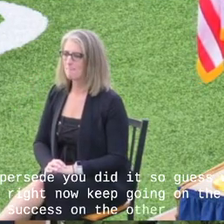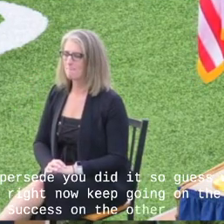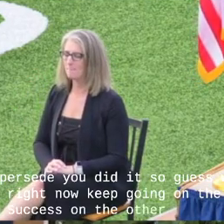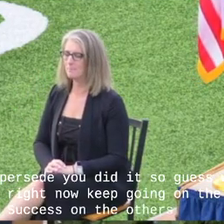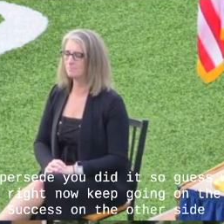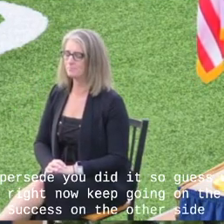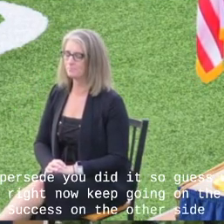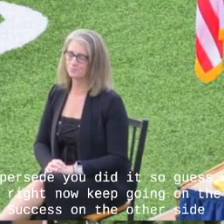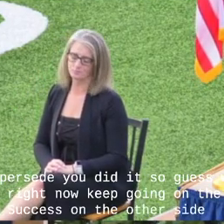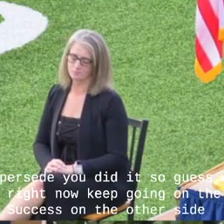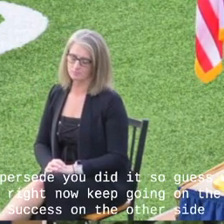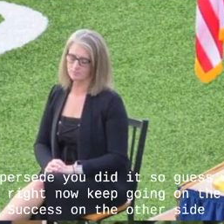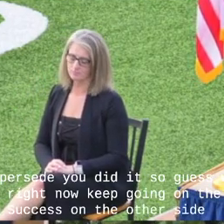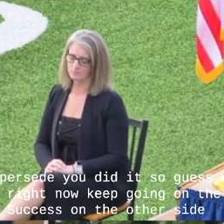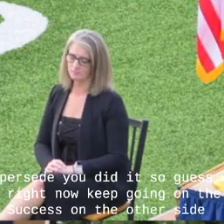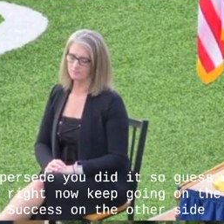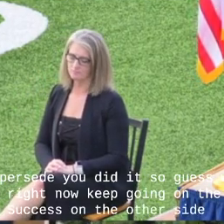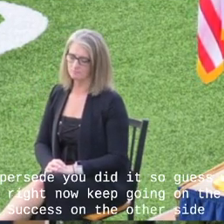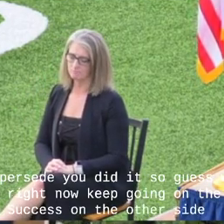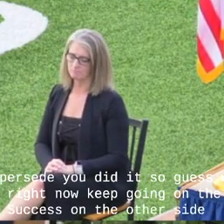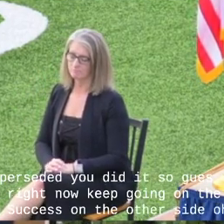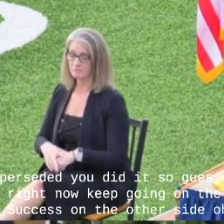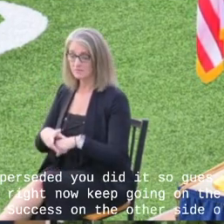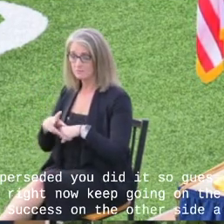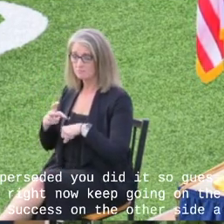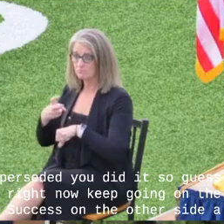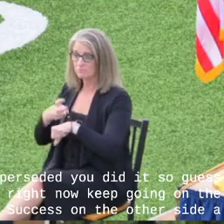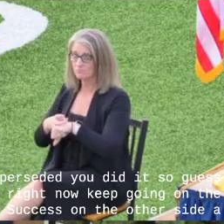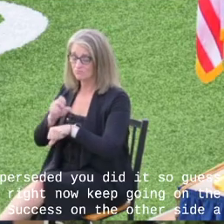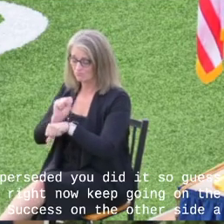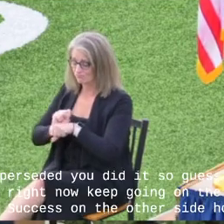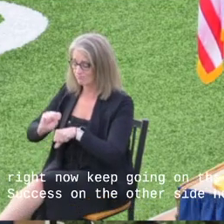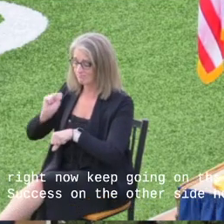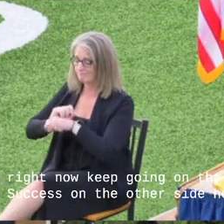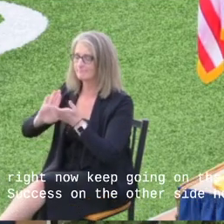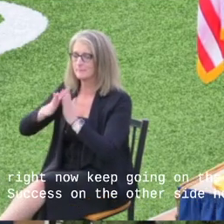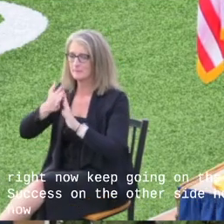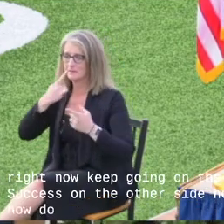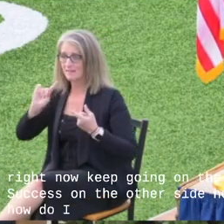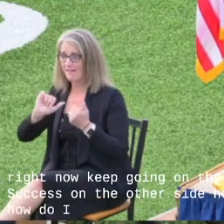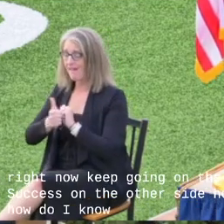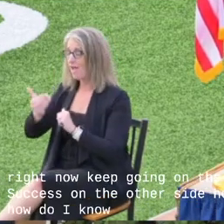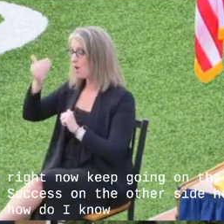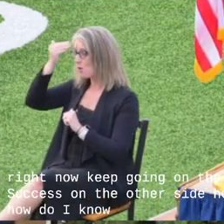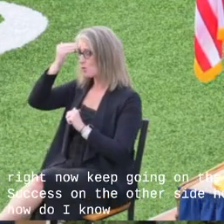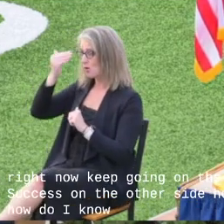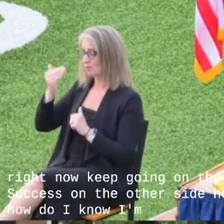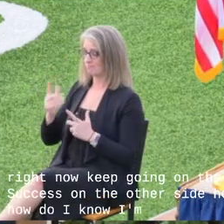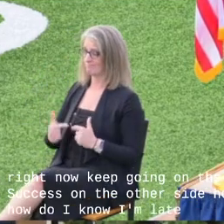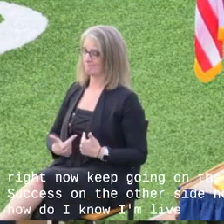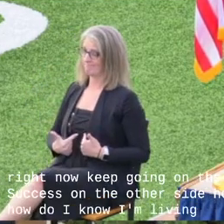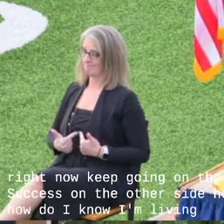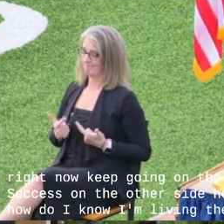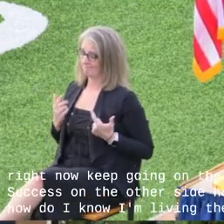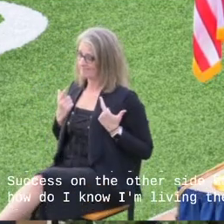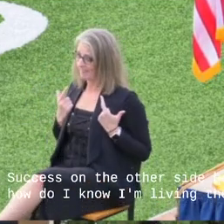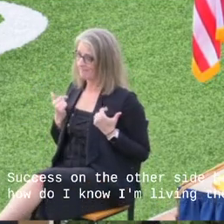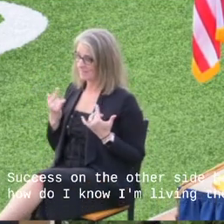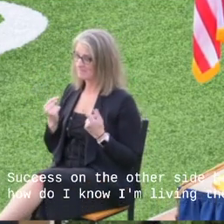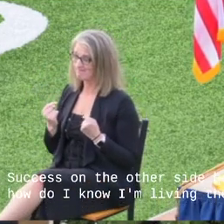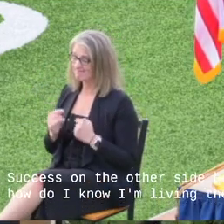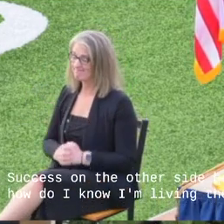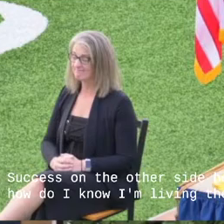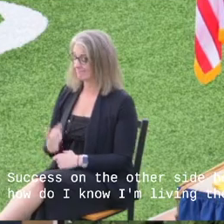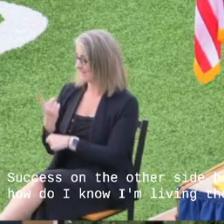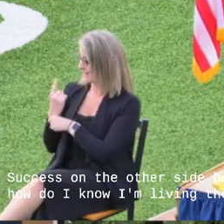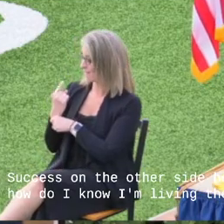other side of hard is success. How do I know? I'm living the dream.